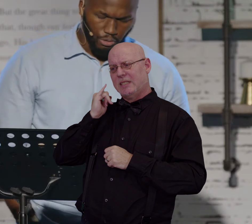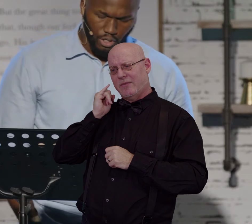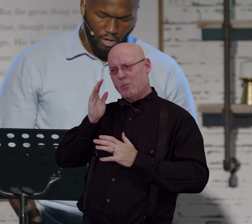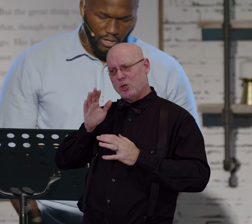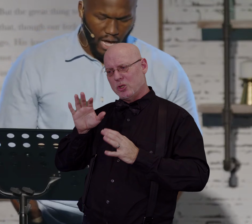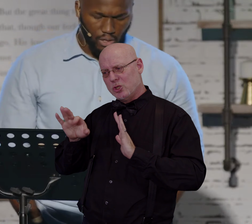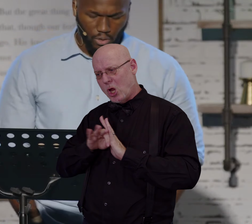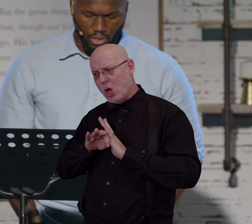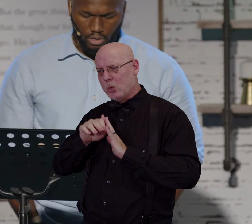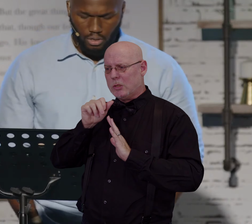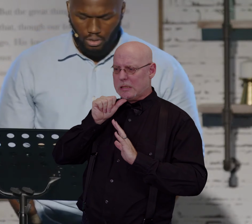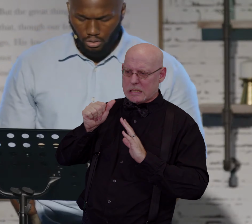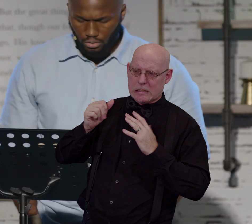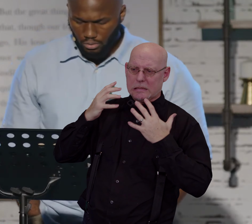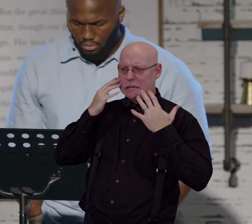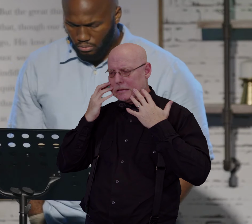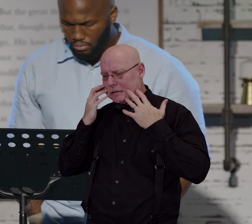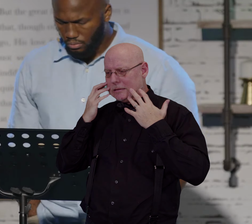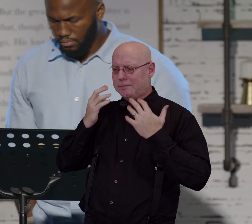are chosen or not, Lord.